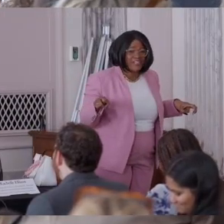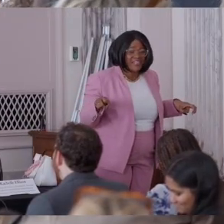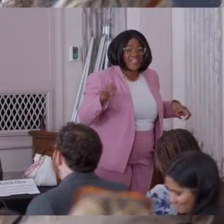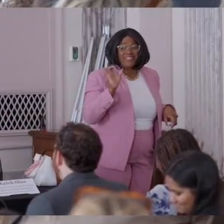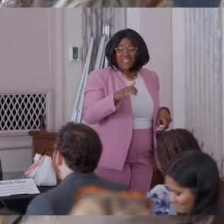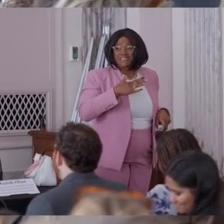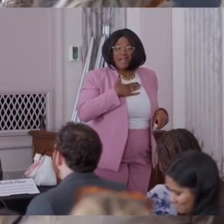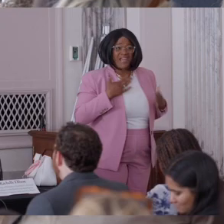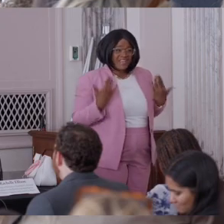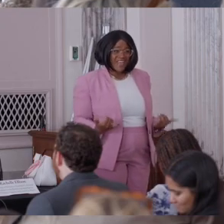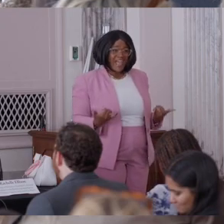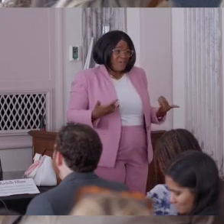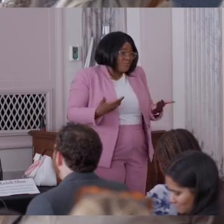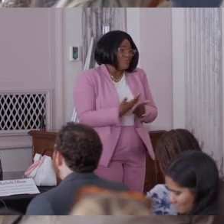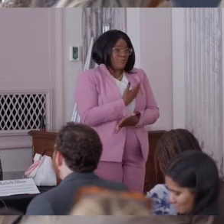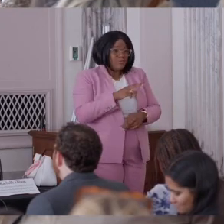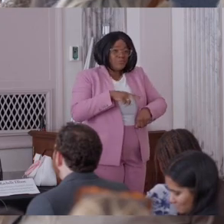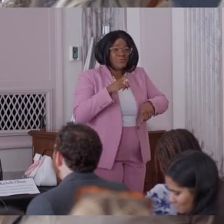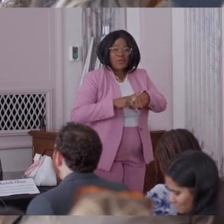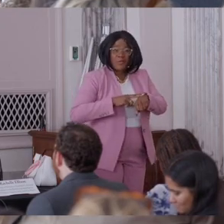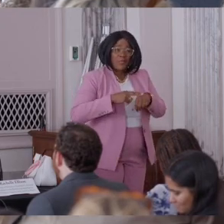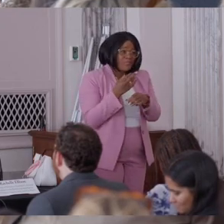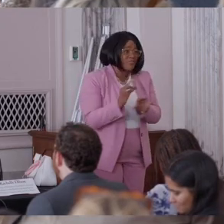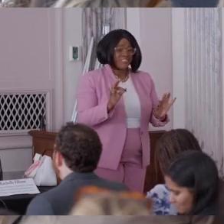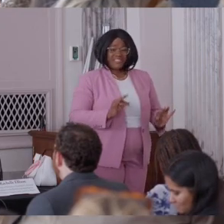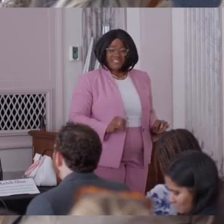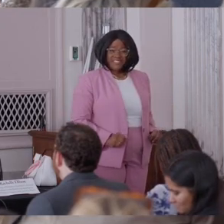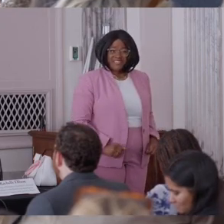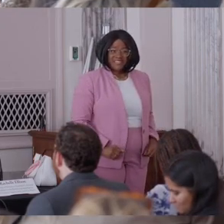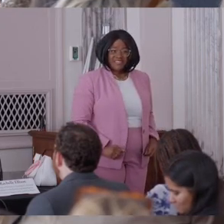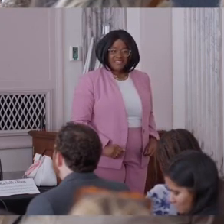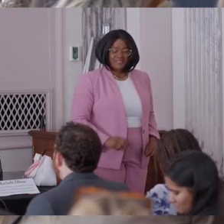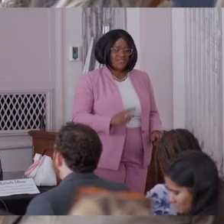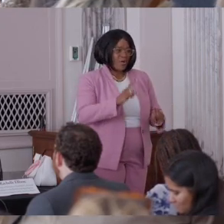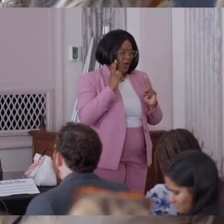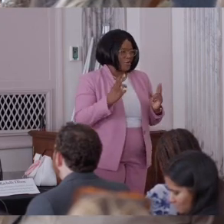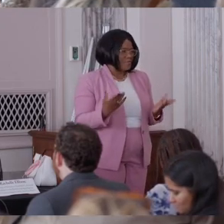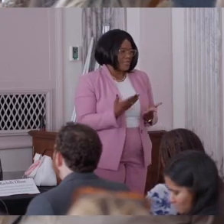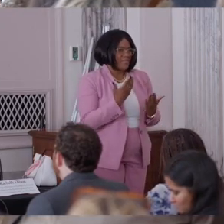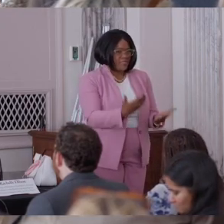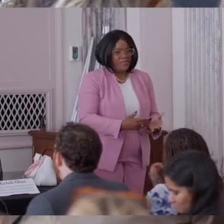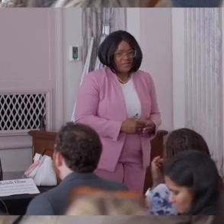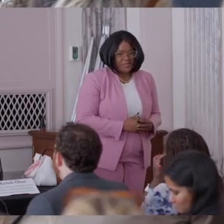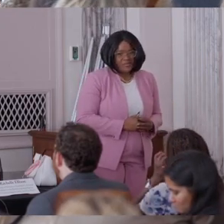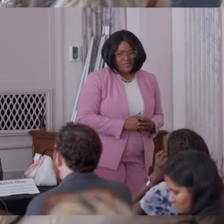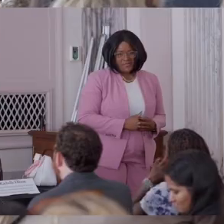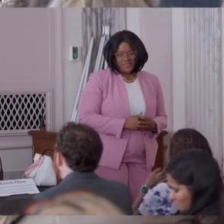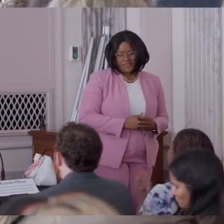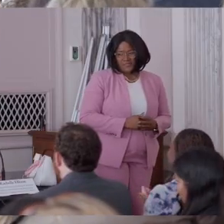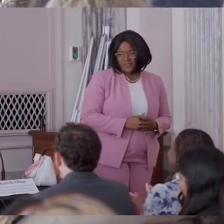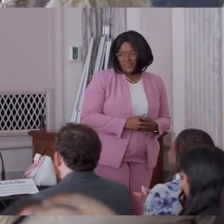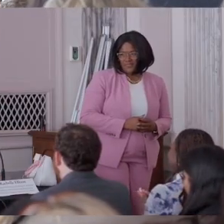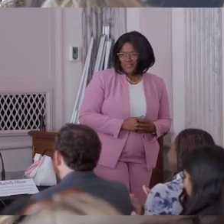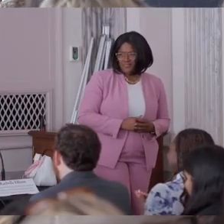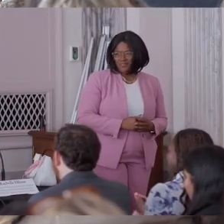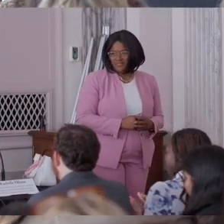baseline and free, absolutely free. And it's an honor to be here. Thank you.